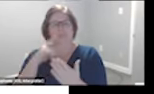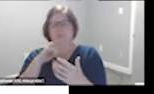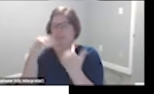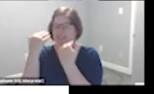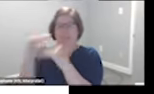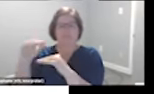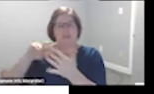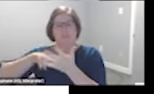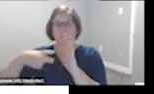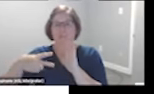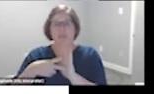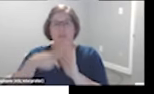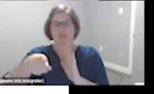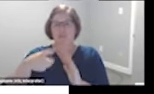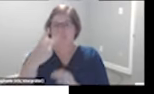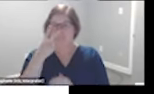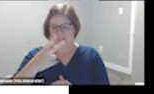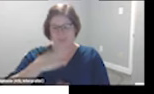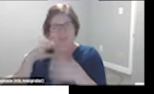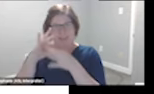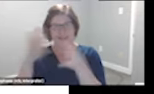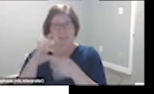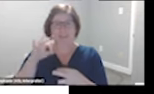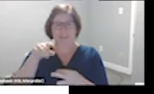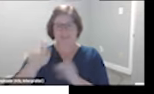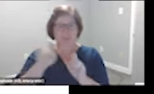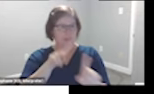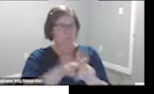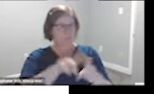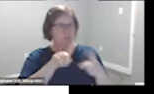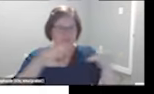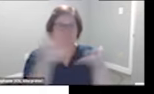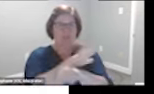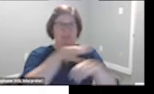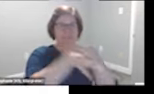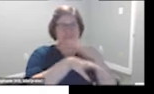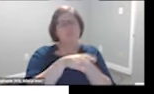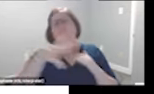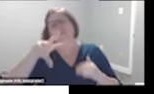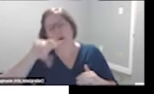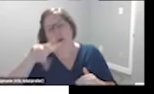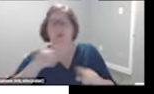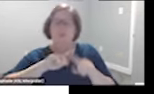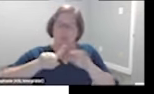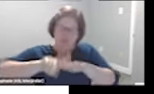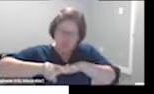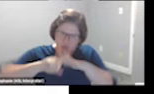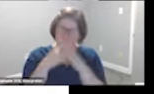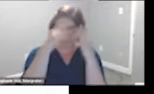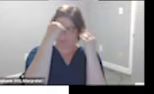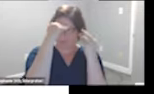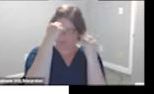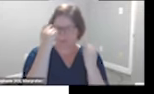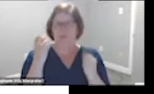fully accessible, even if we're just talking in the physical realm. So to help you all begin to evaluate your department, I'm going